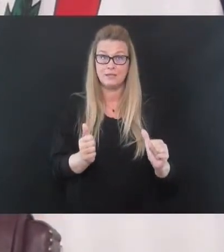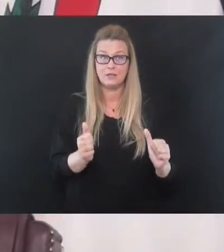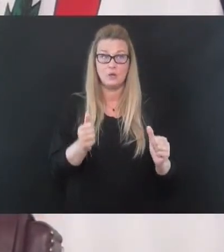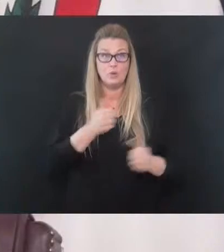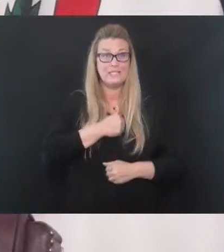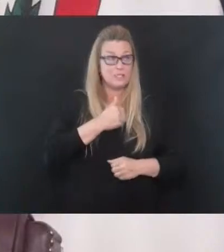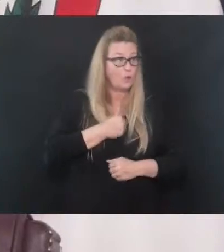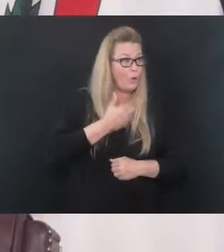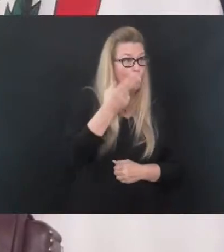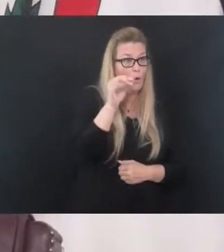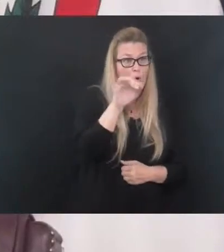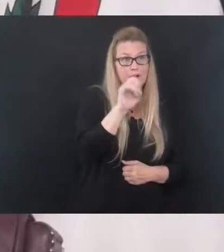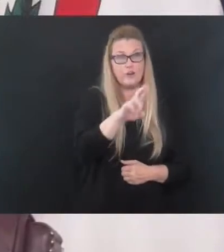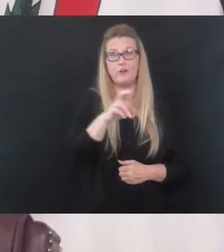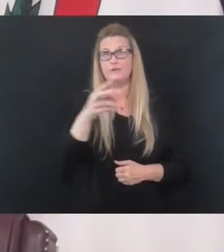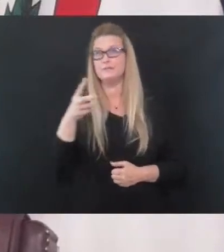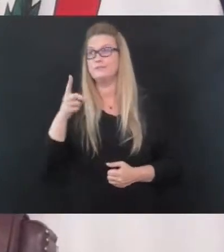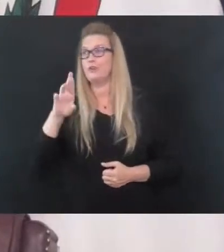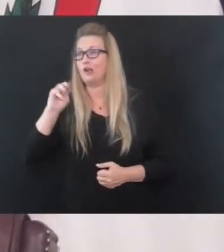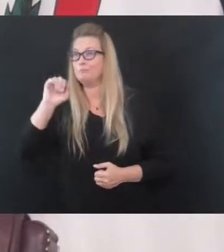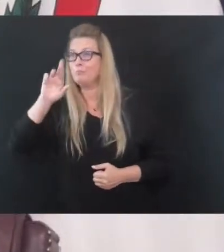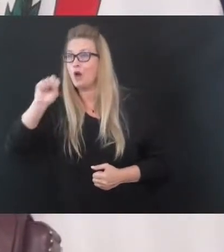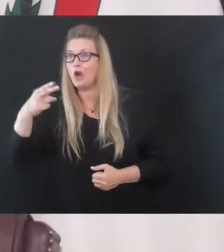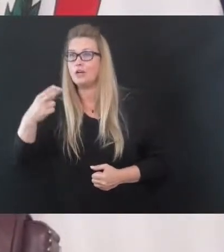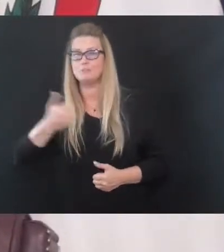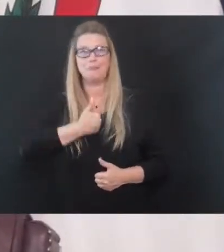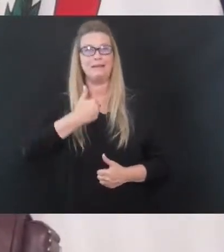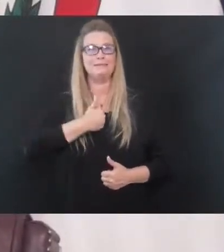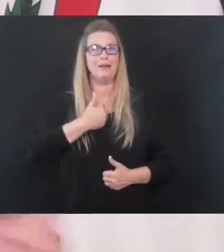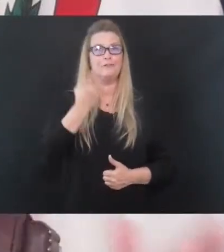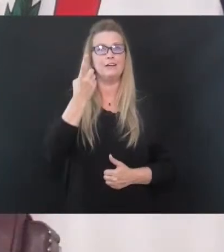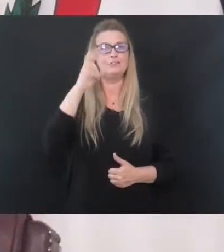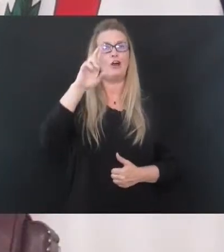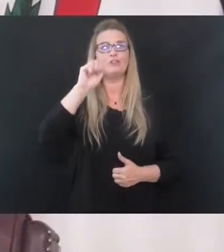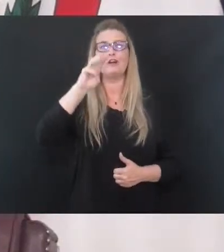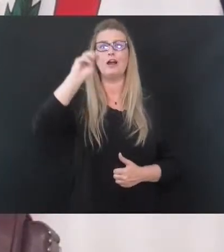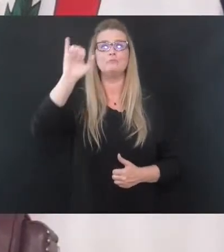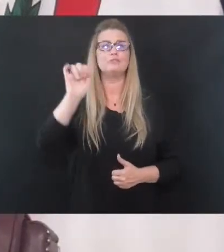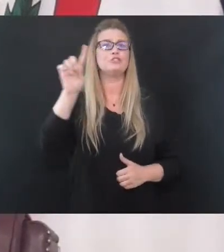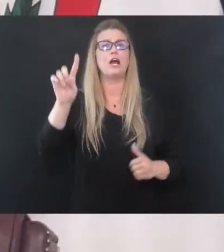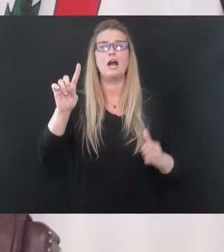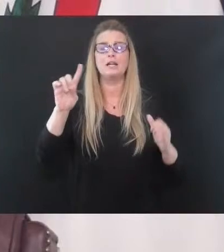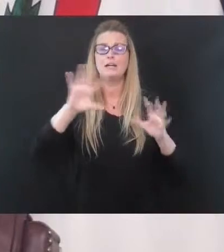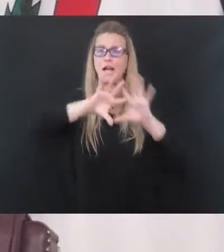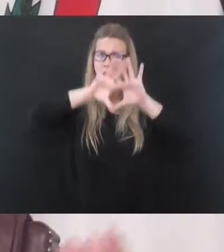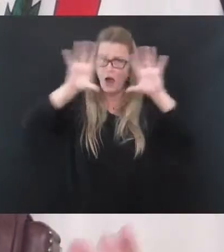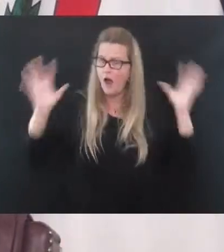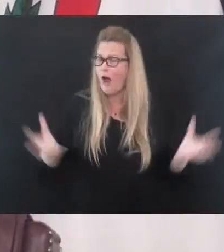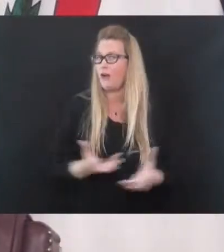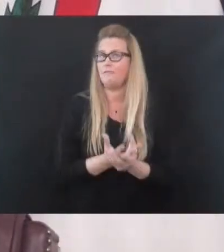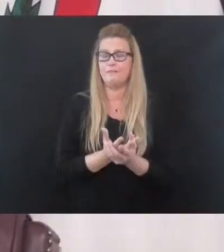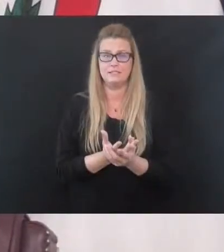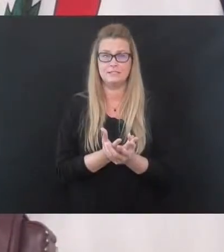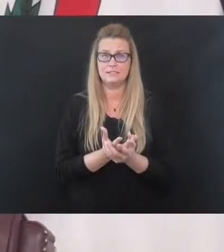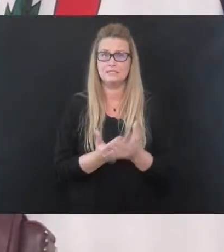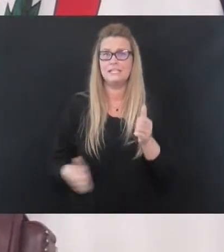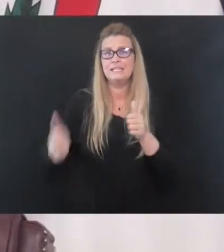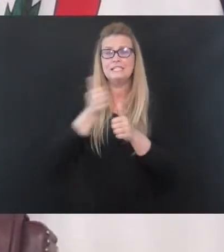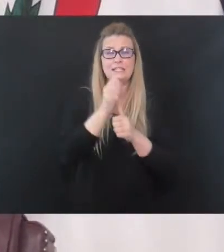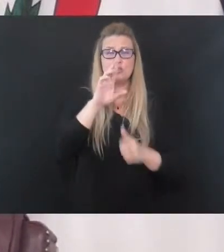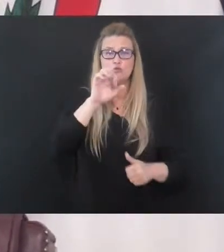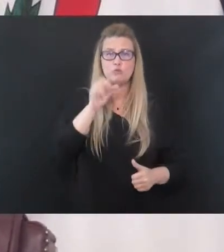General Hoyer and Dr. Marsh and myself and Dr. Amjad and everybody and every, you know, Secretary